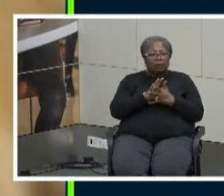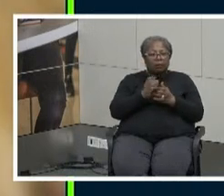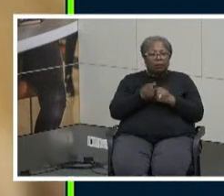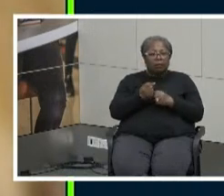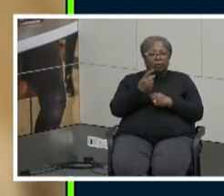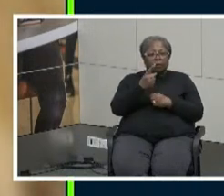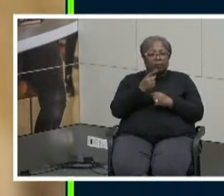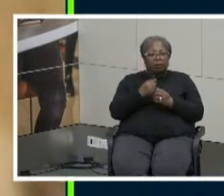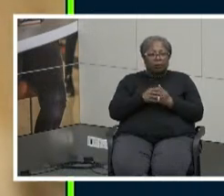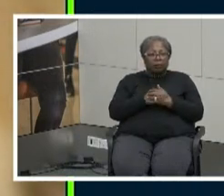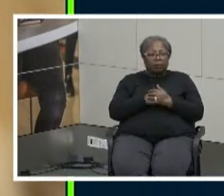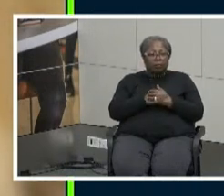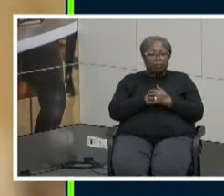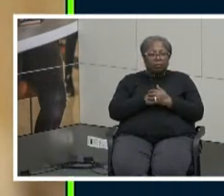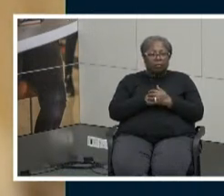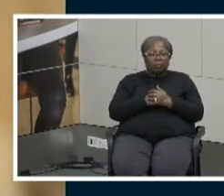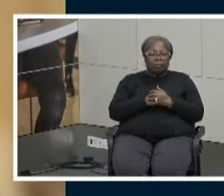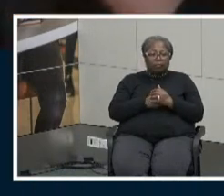next